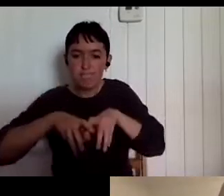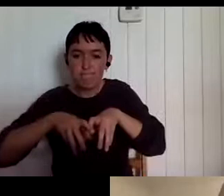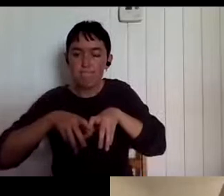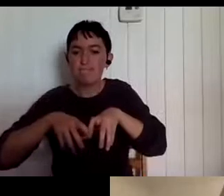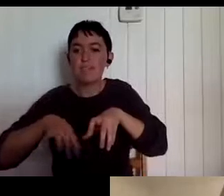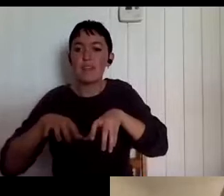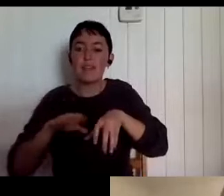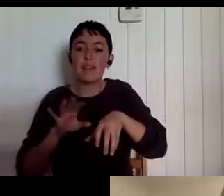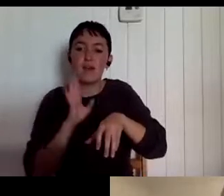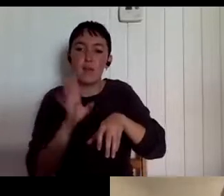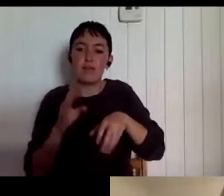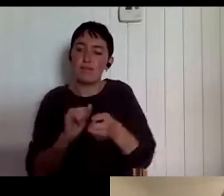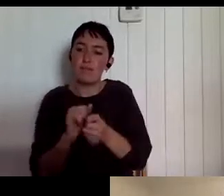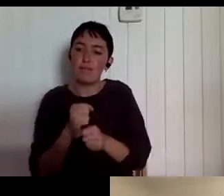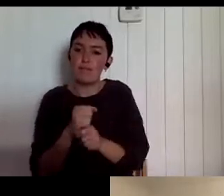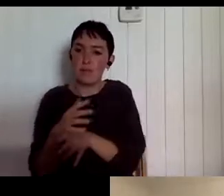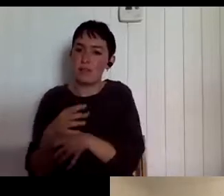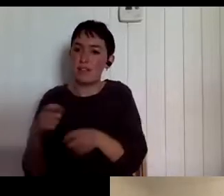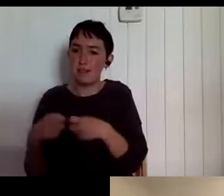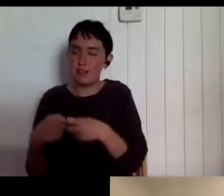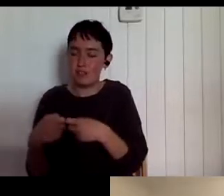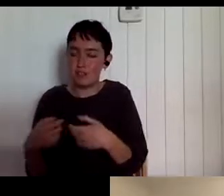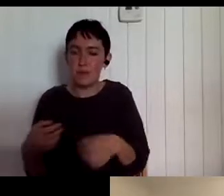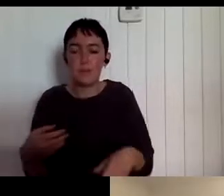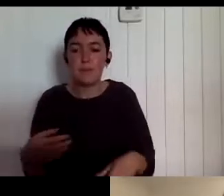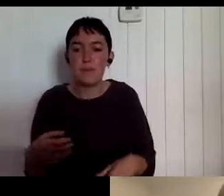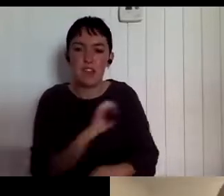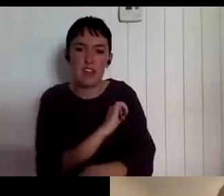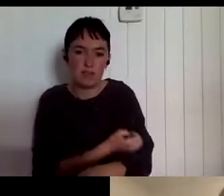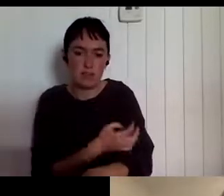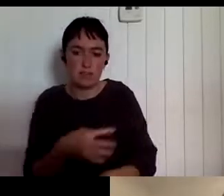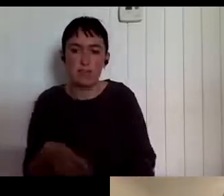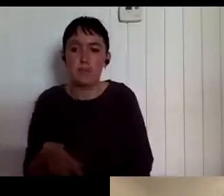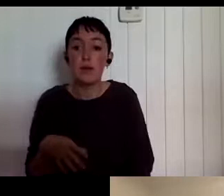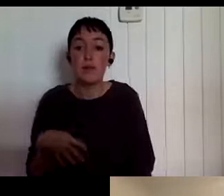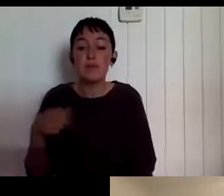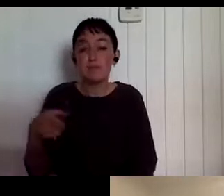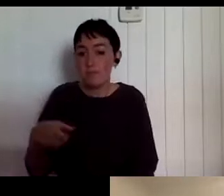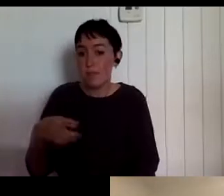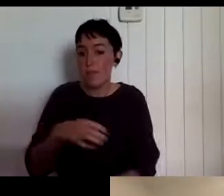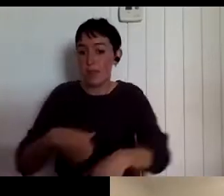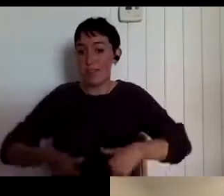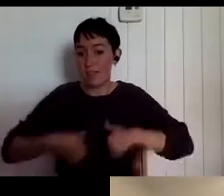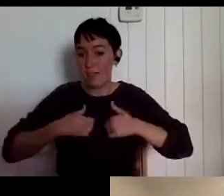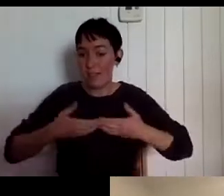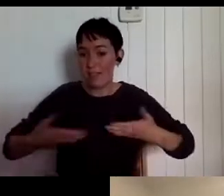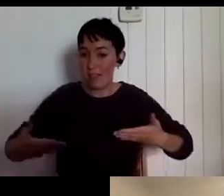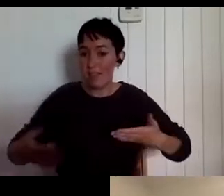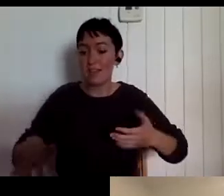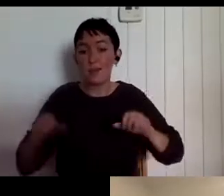and they're still trying to figure out, because these are living things, you know, you can kill them. Some of them don't like